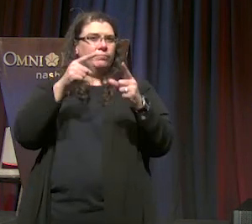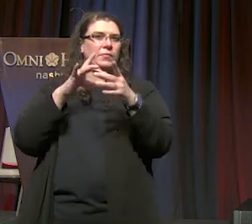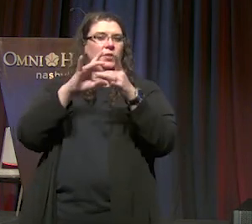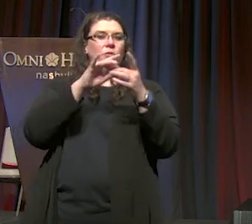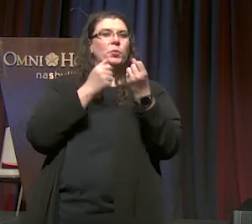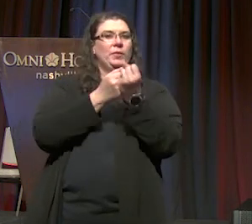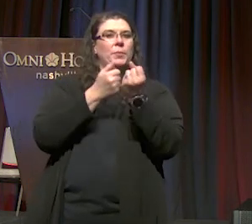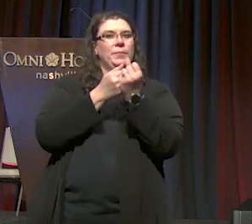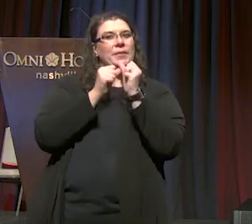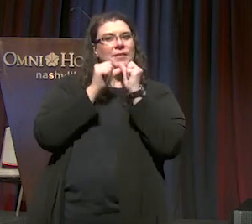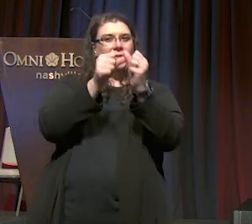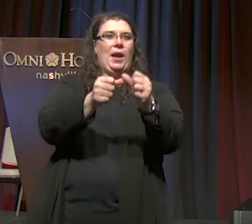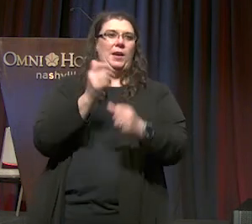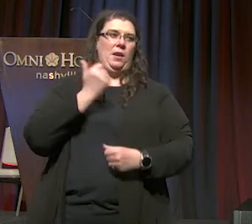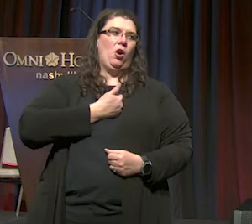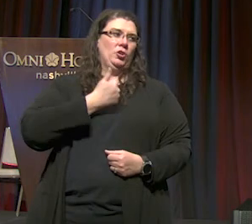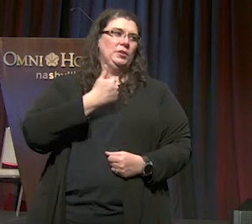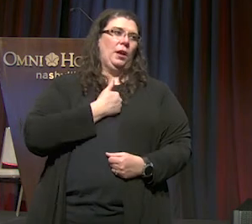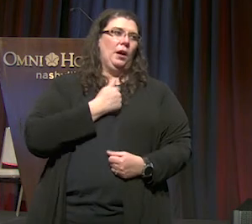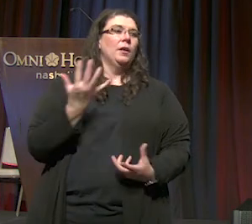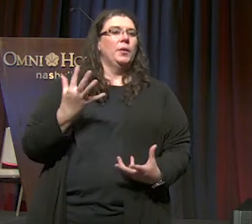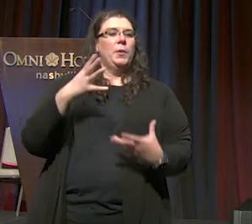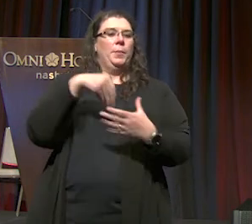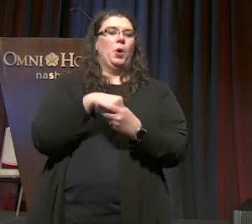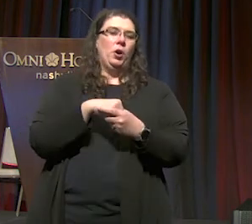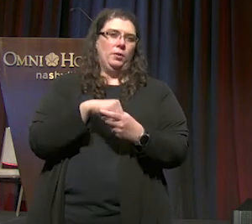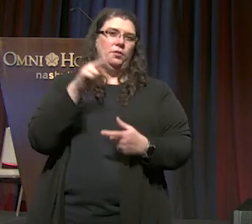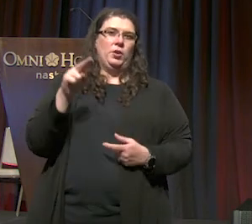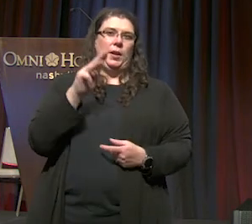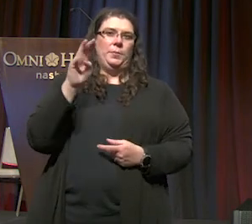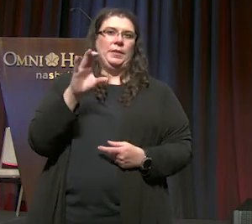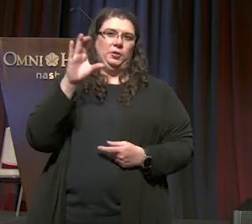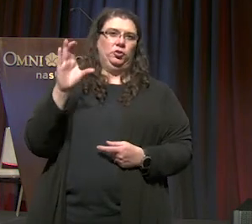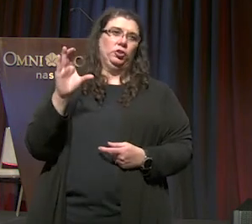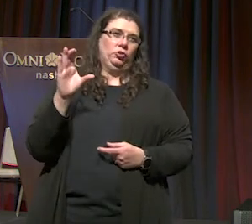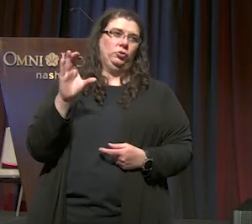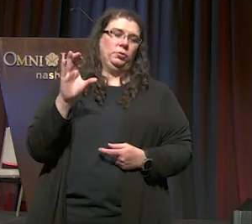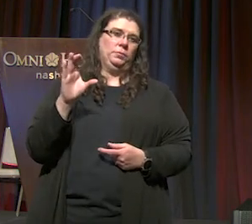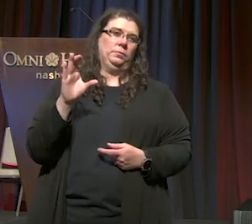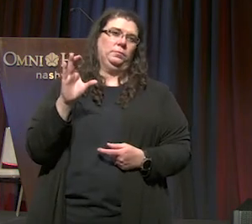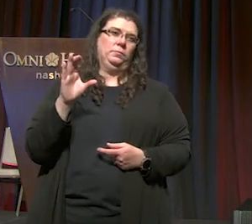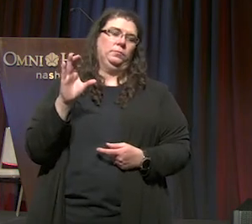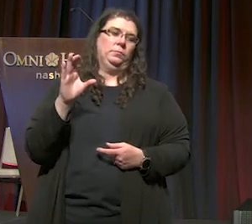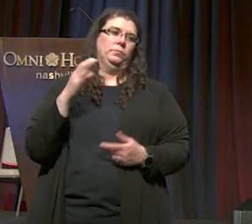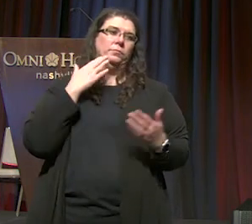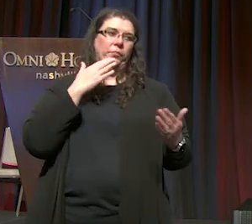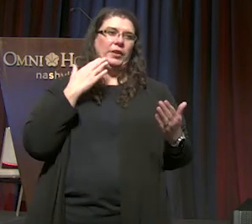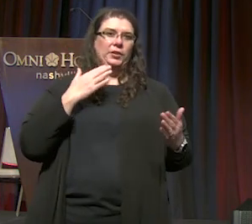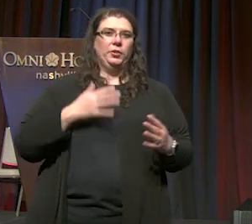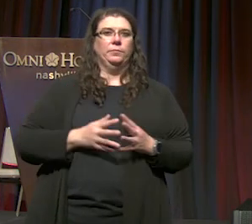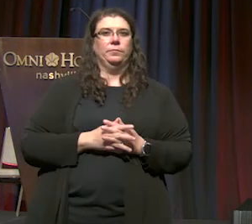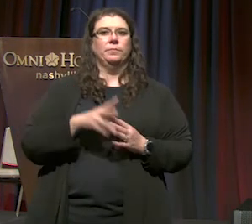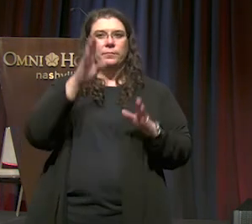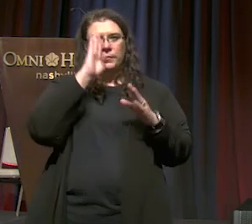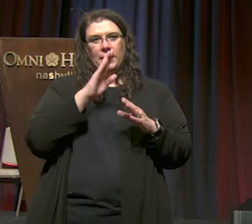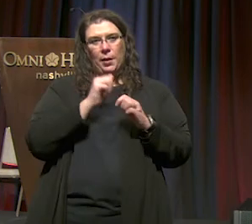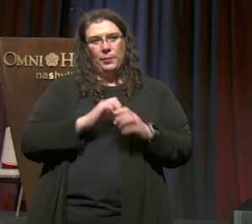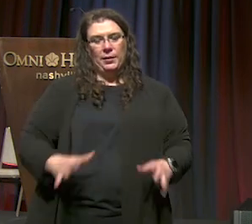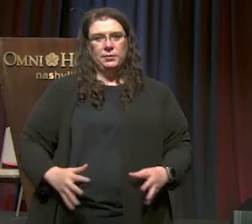be a part of the United Methodist Church. Thank you, and God